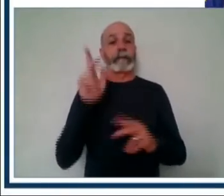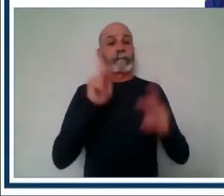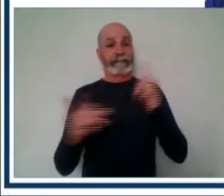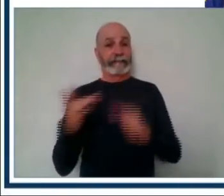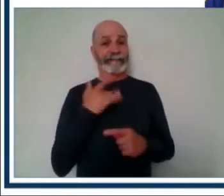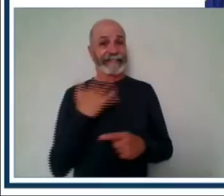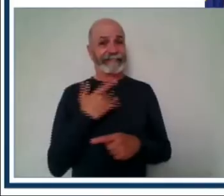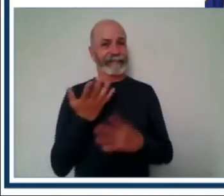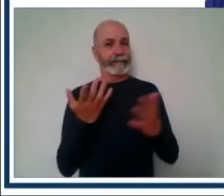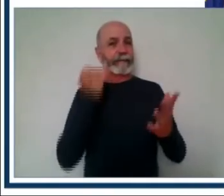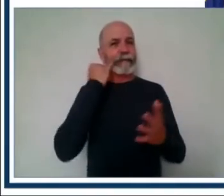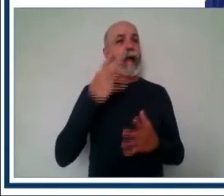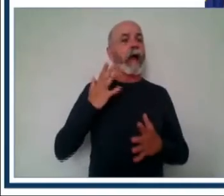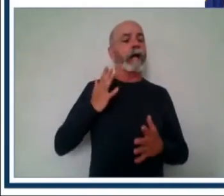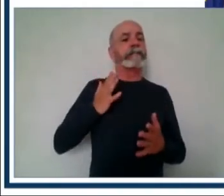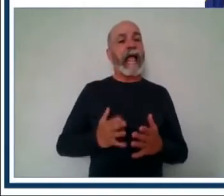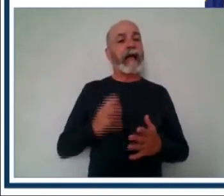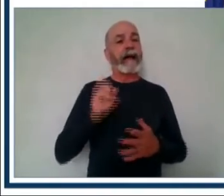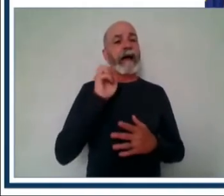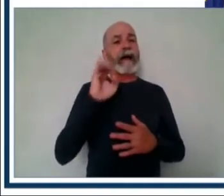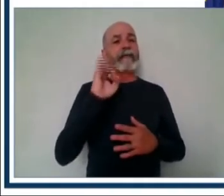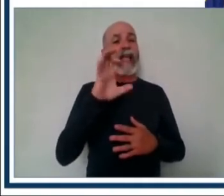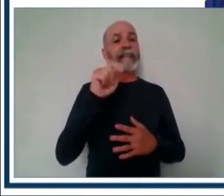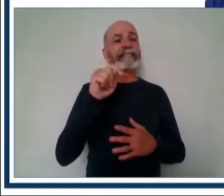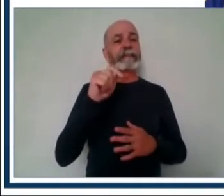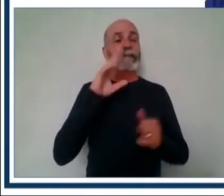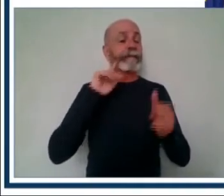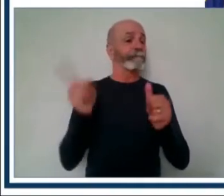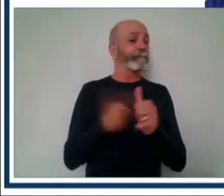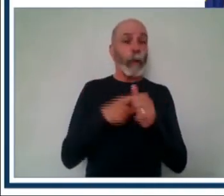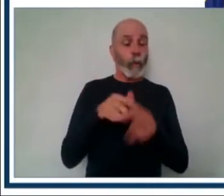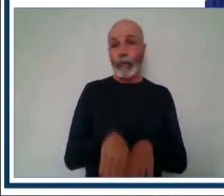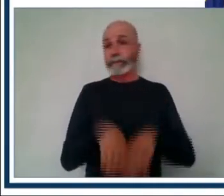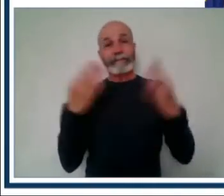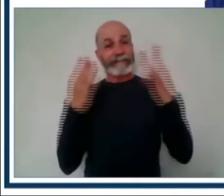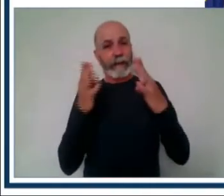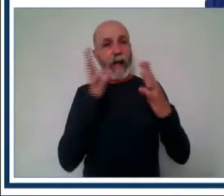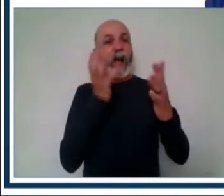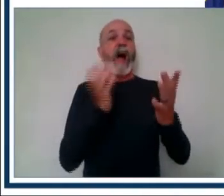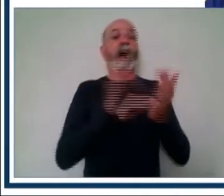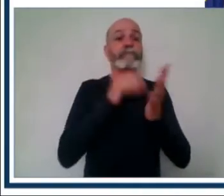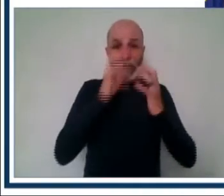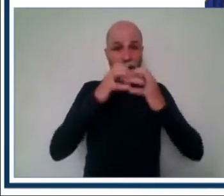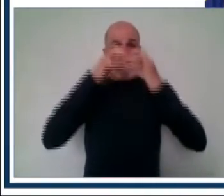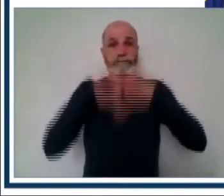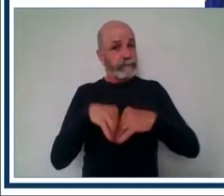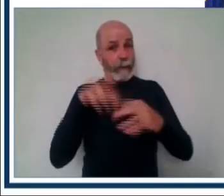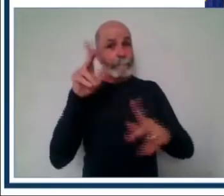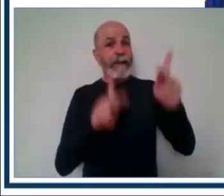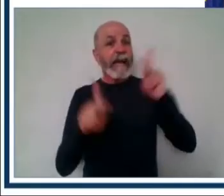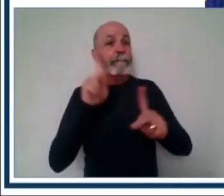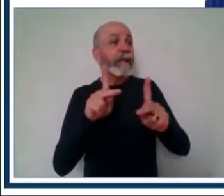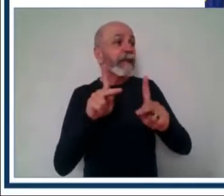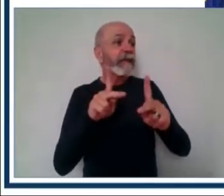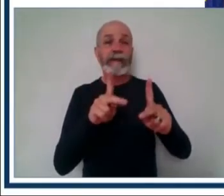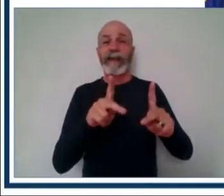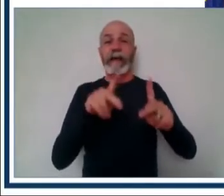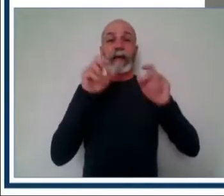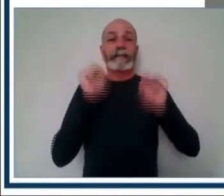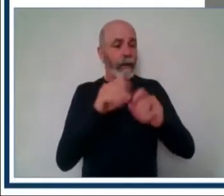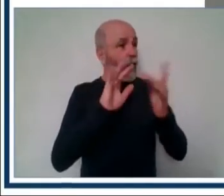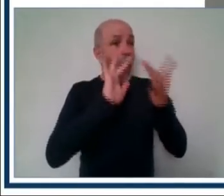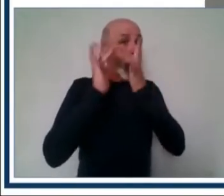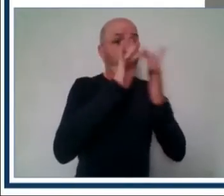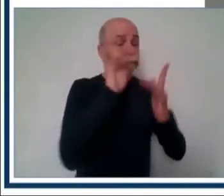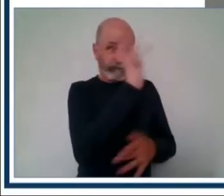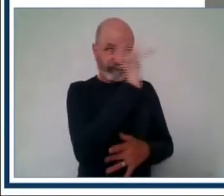it did the very first time it opened? What's kind of the capacity? How many people can access it? So it's